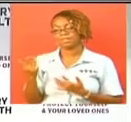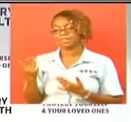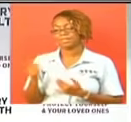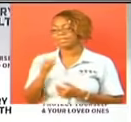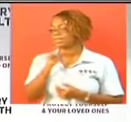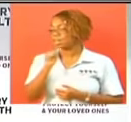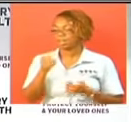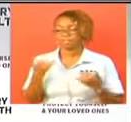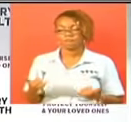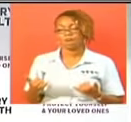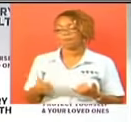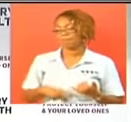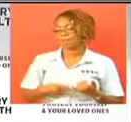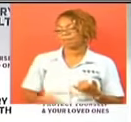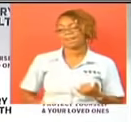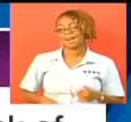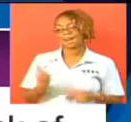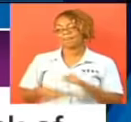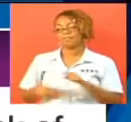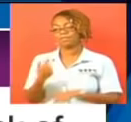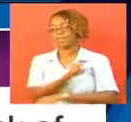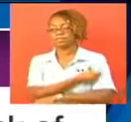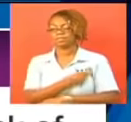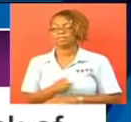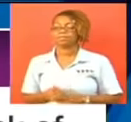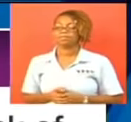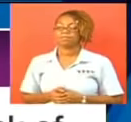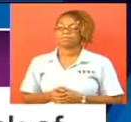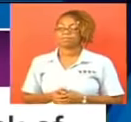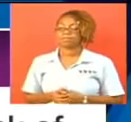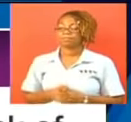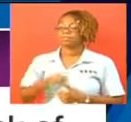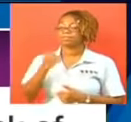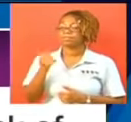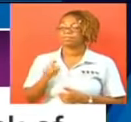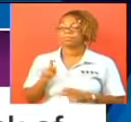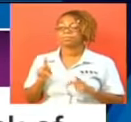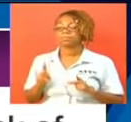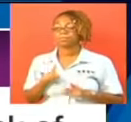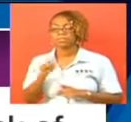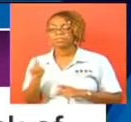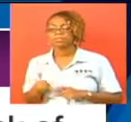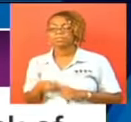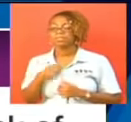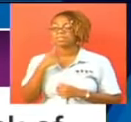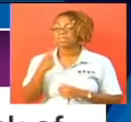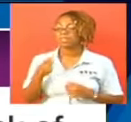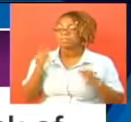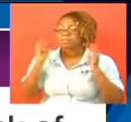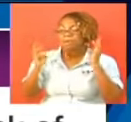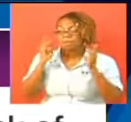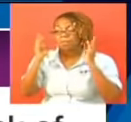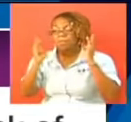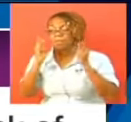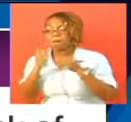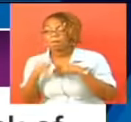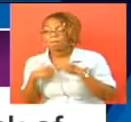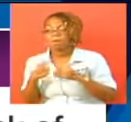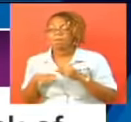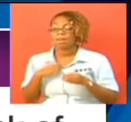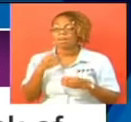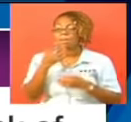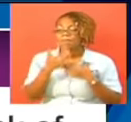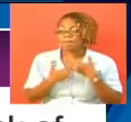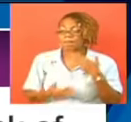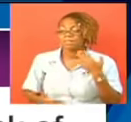right. So another person saying, I am worried about the rare risk of blood clots and the AstraZeneca vaccine,